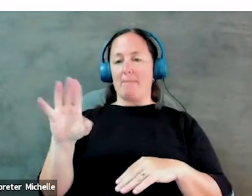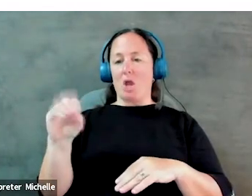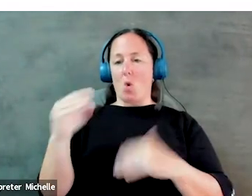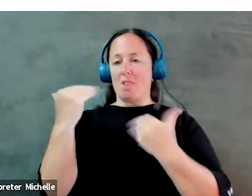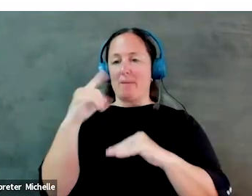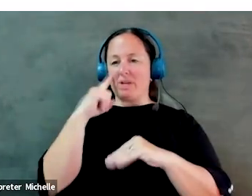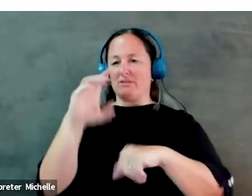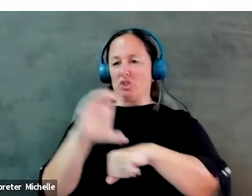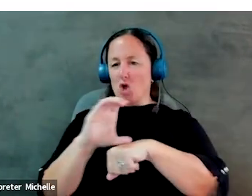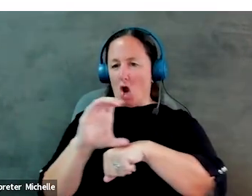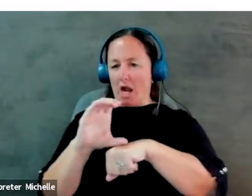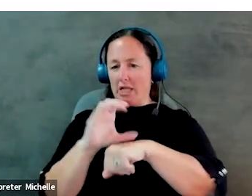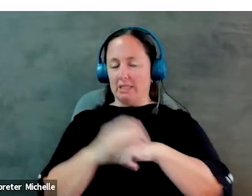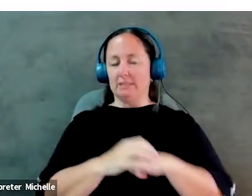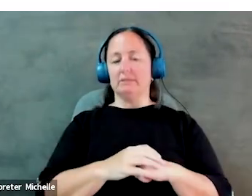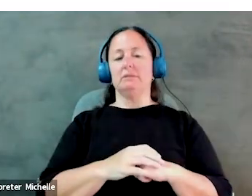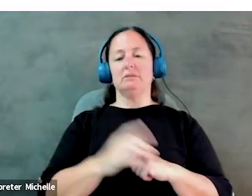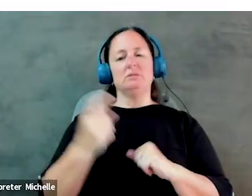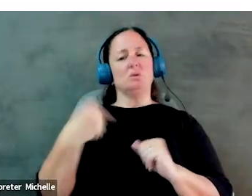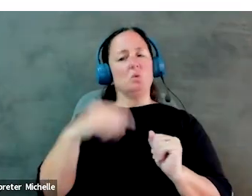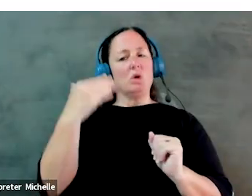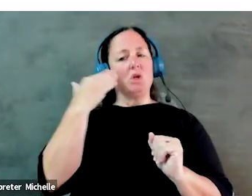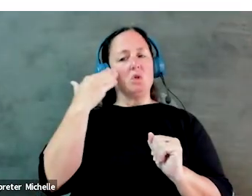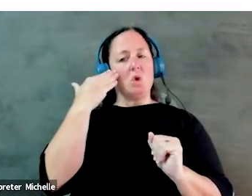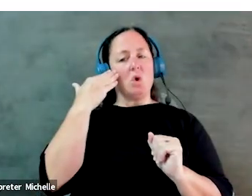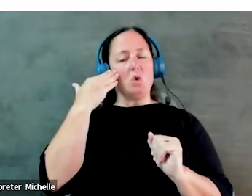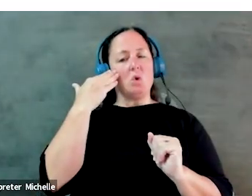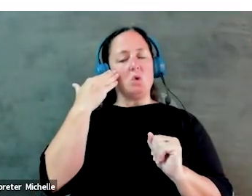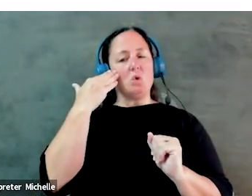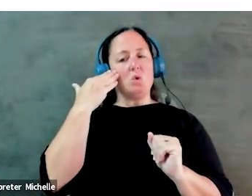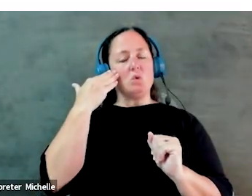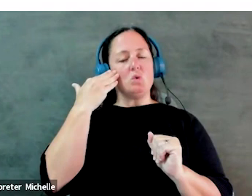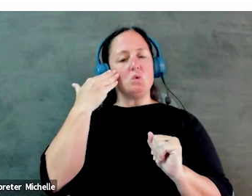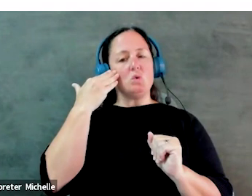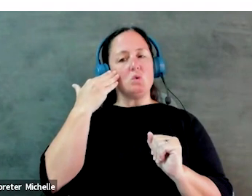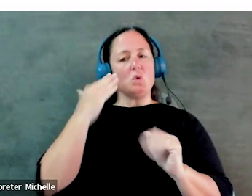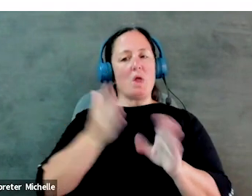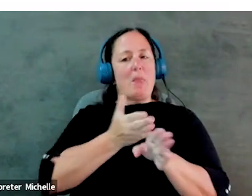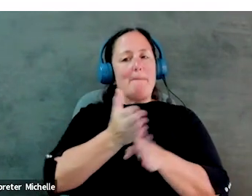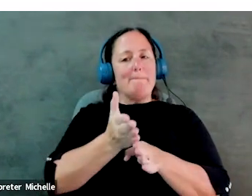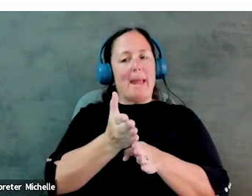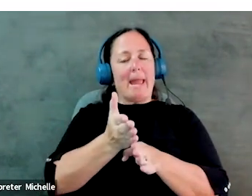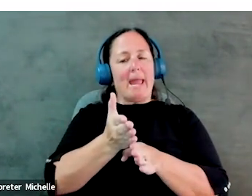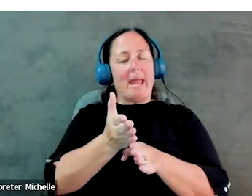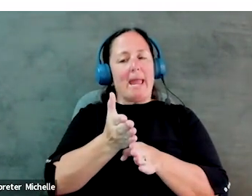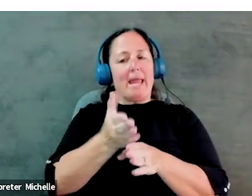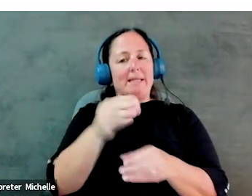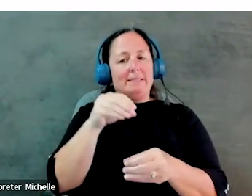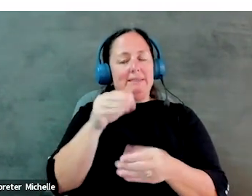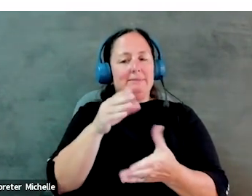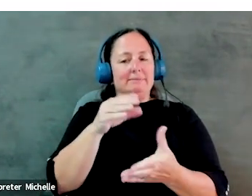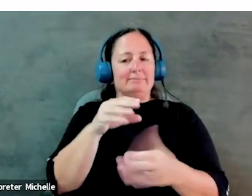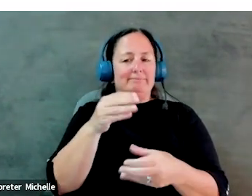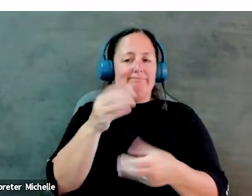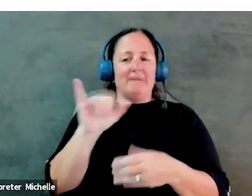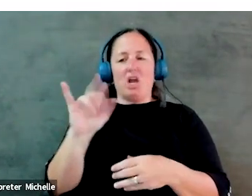for chocolate. But since we knew that the principal ingredient in chocolate is